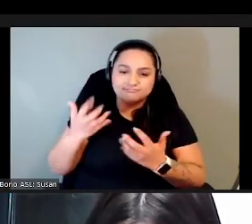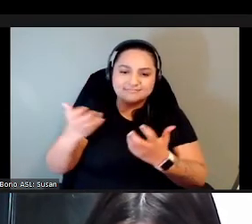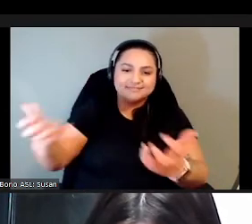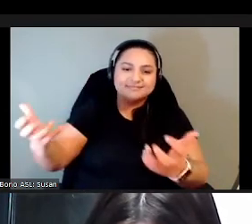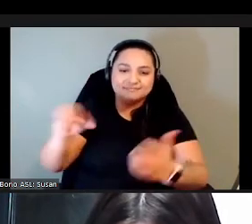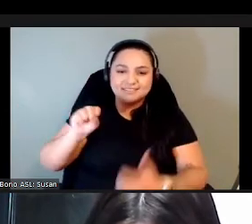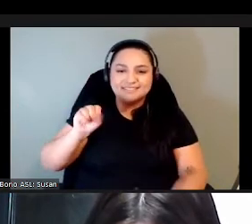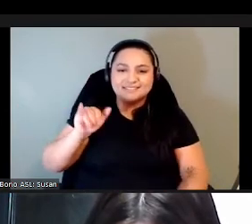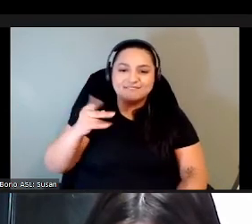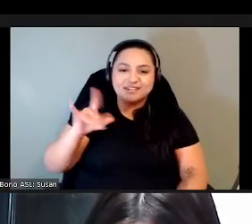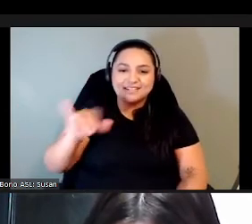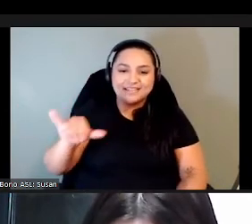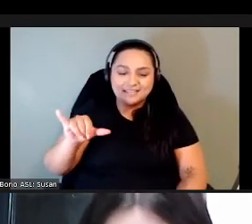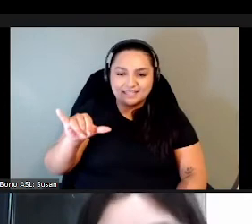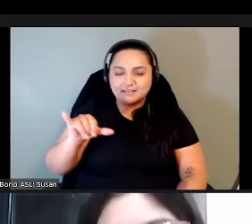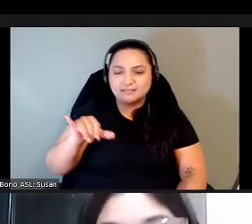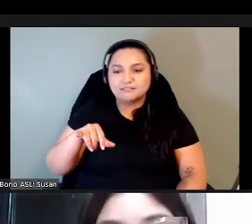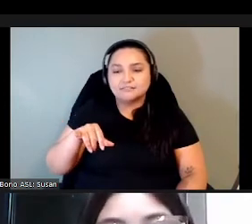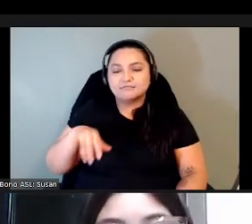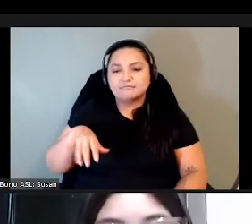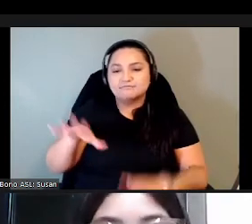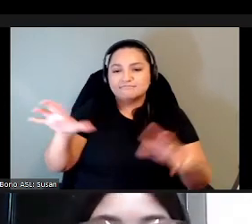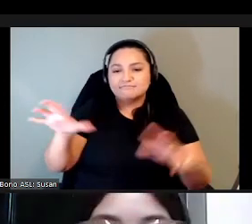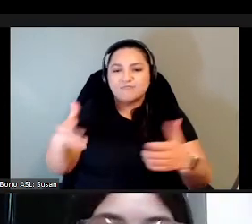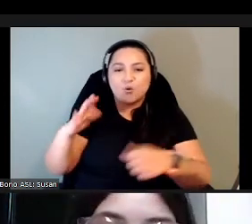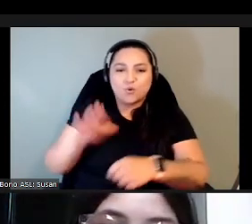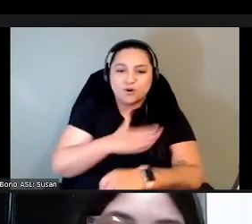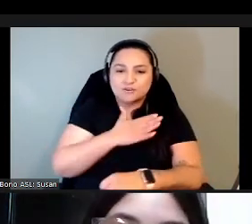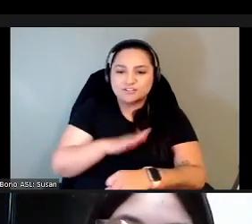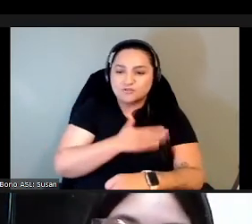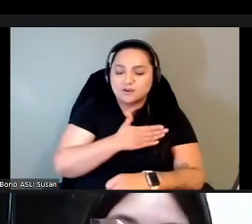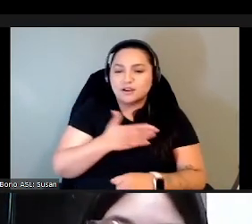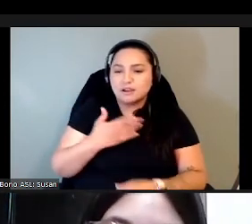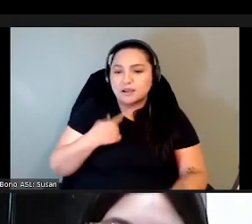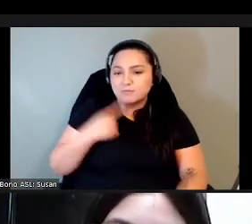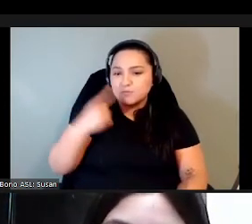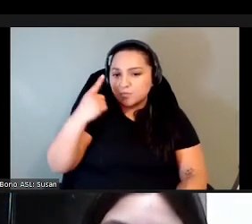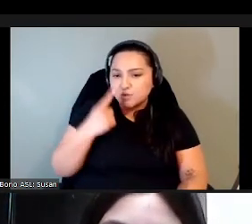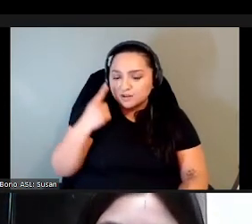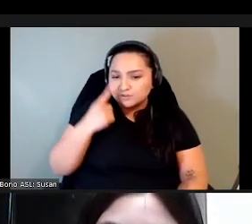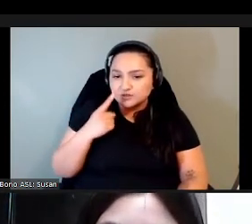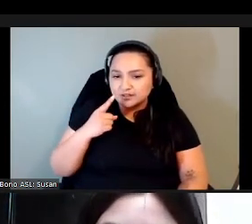and if there you're finding ways to make ubiquitous this access